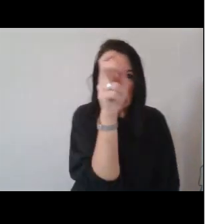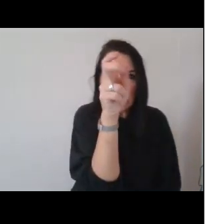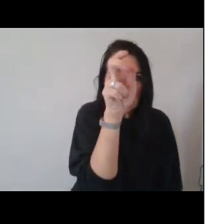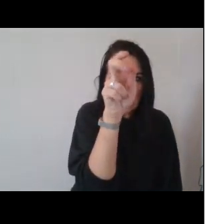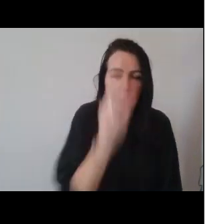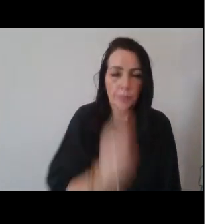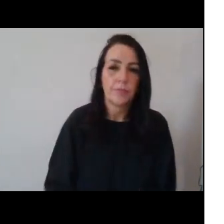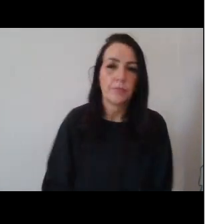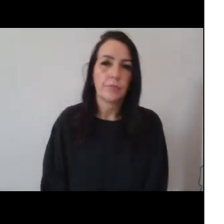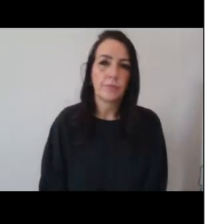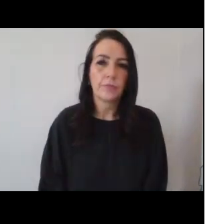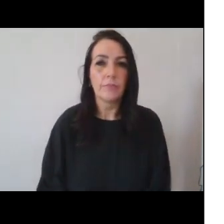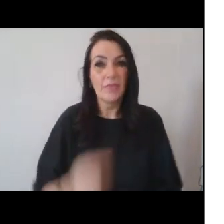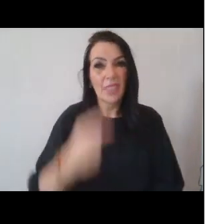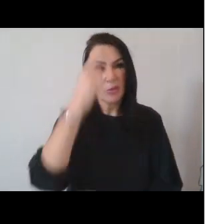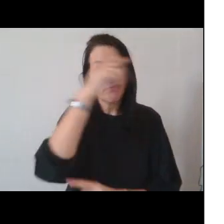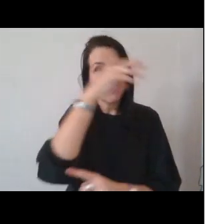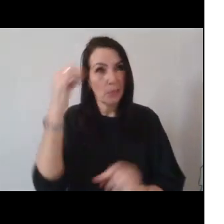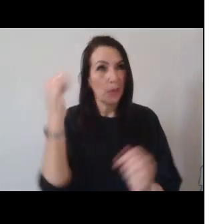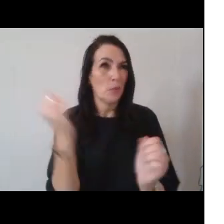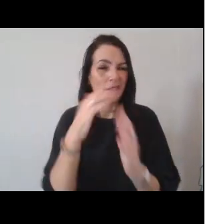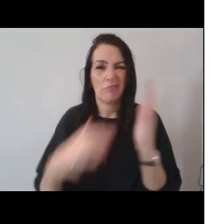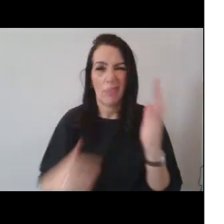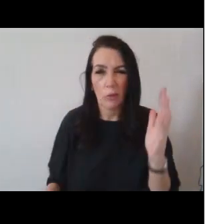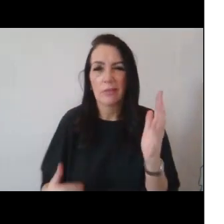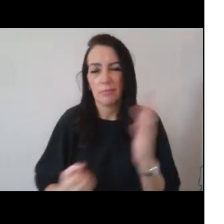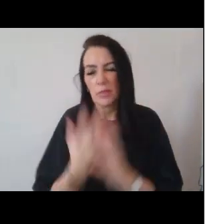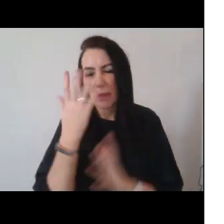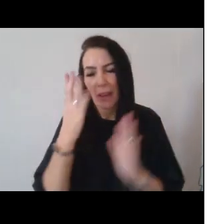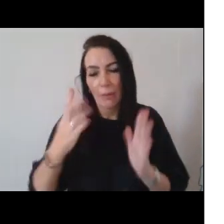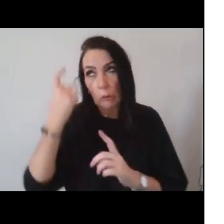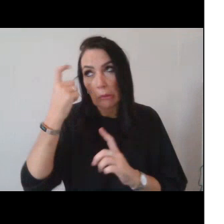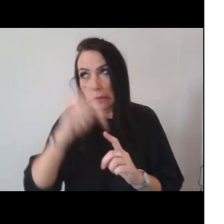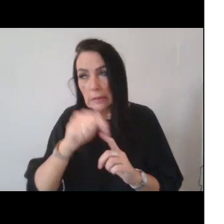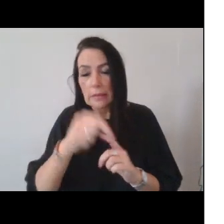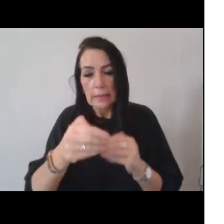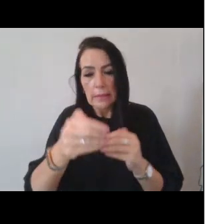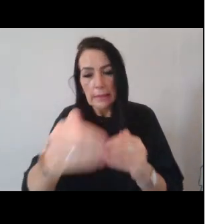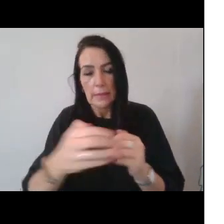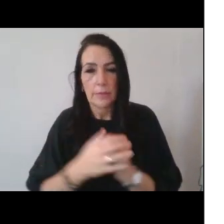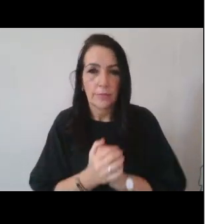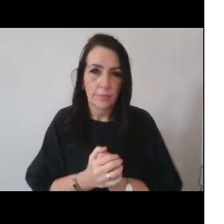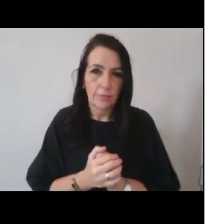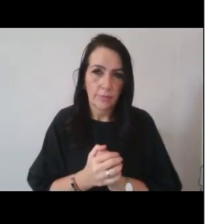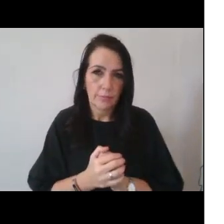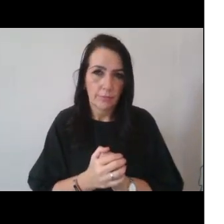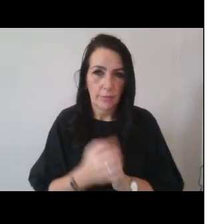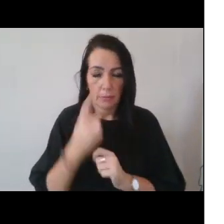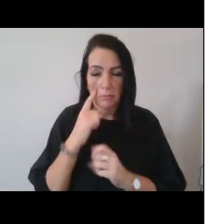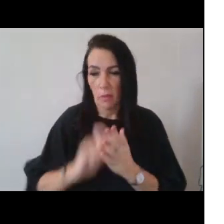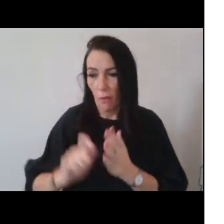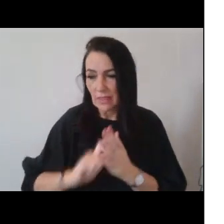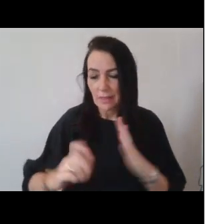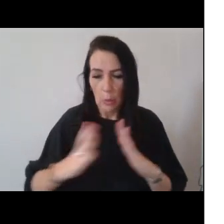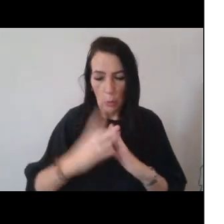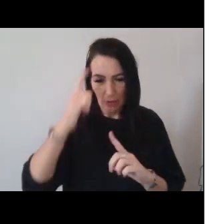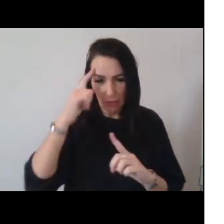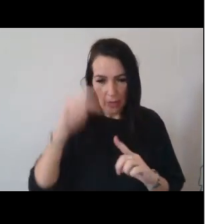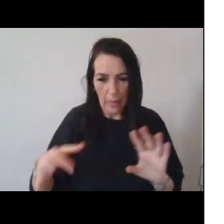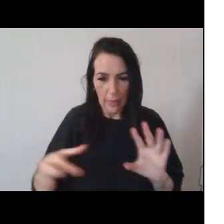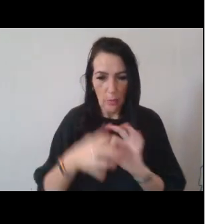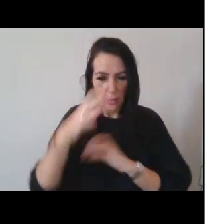think seasonally. Obviously, we have different motivators to make changes in our offices and in our homes in the